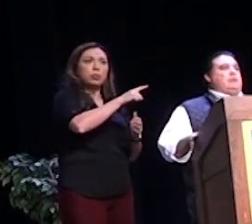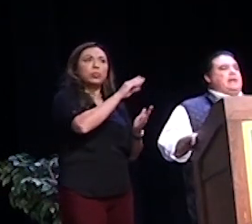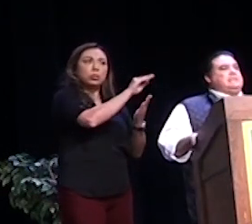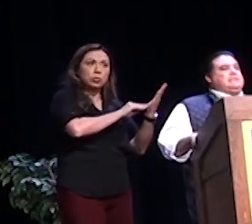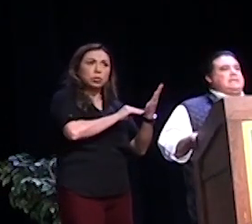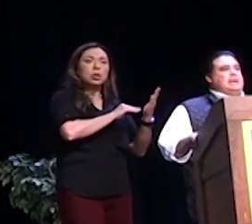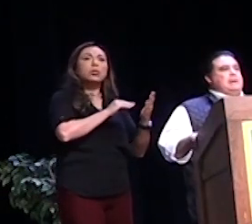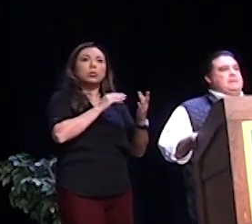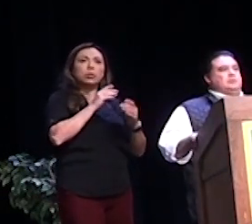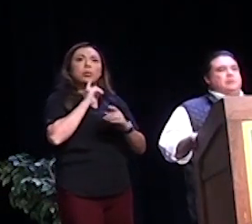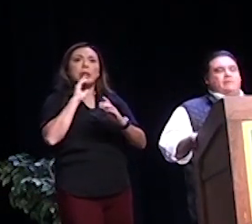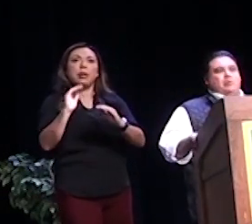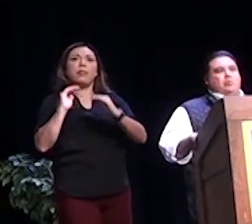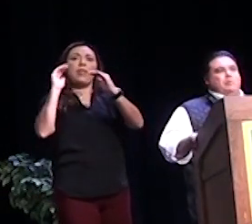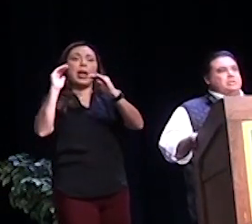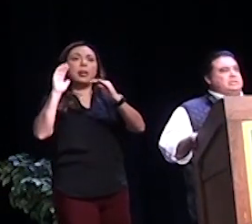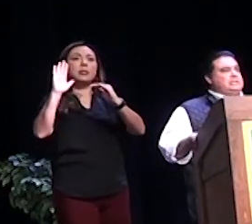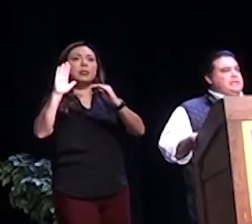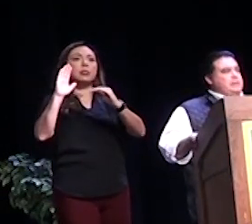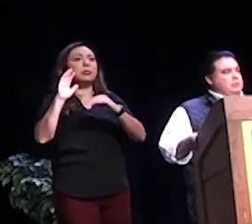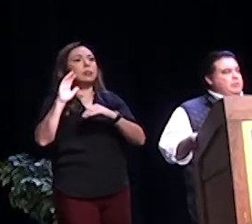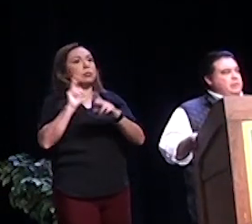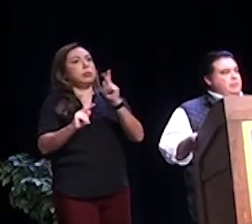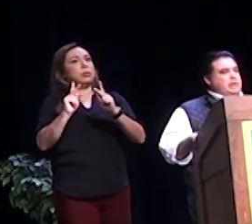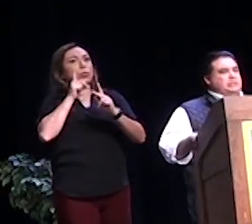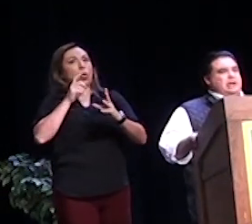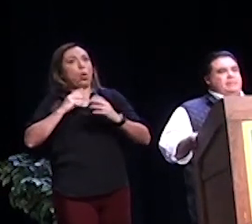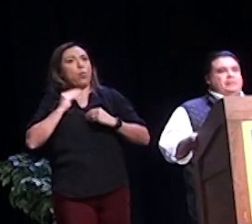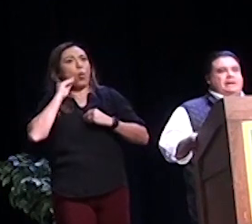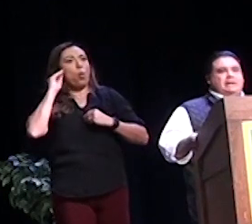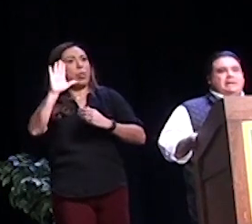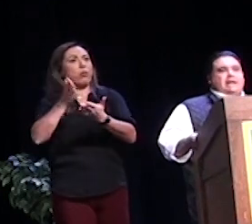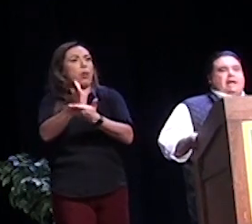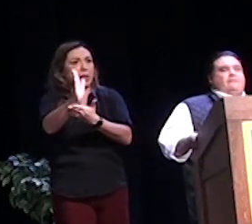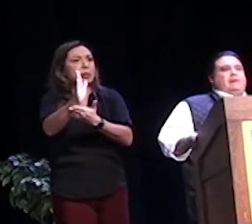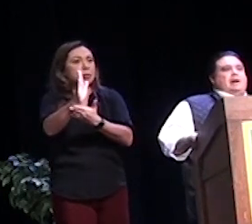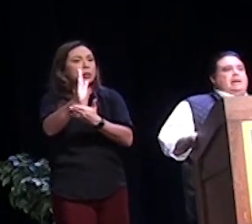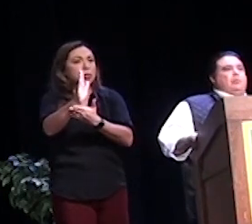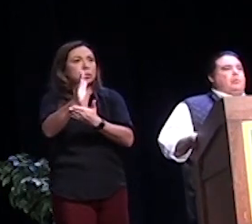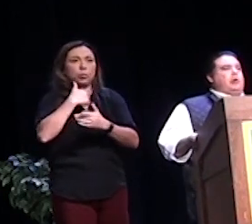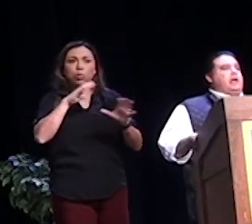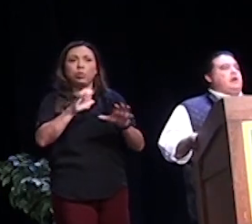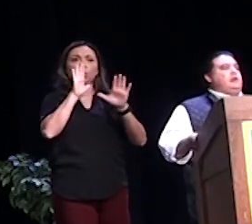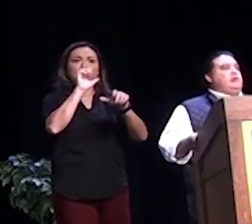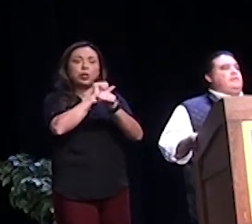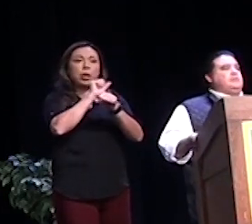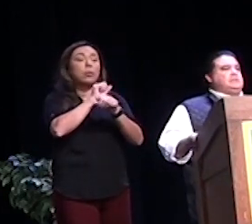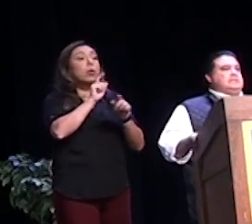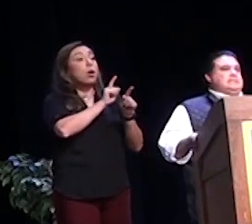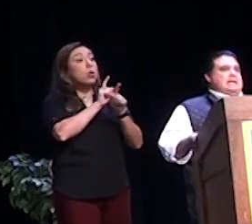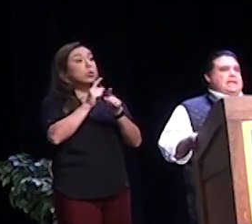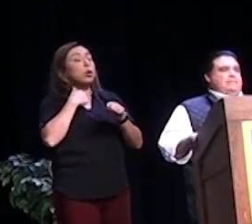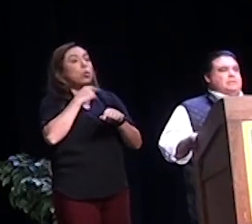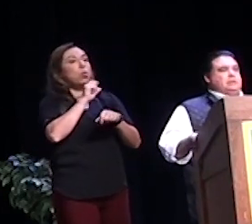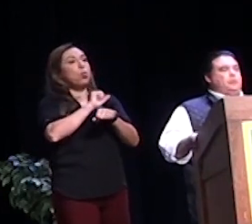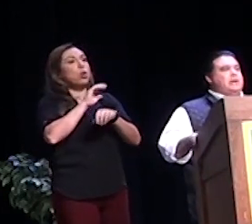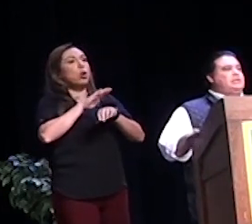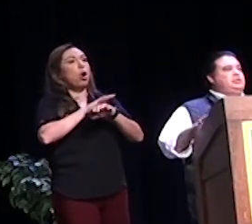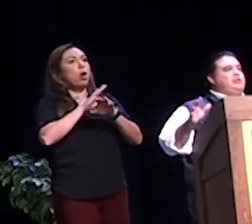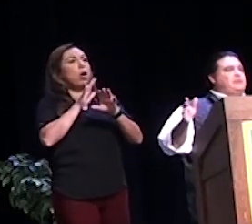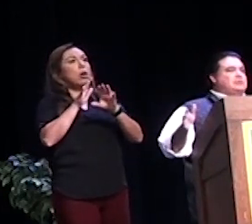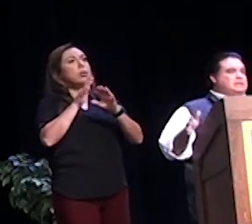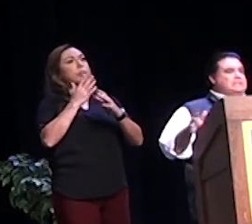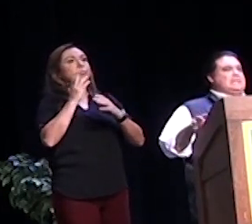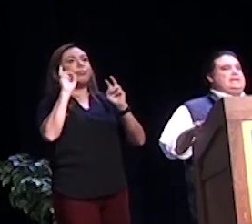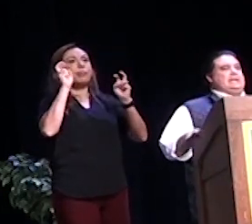advanced tenant rights is one of our missions. I think we're doing a great job with that. And finally, we're working on universal design.